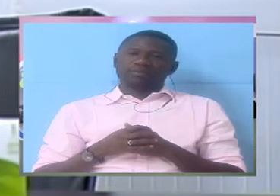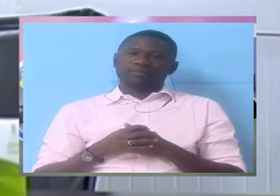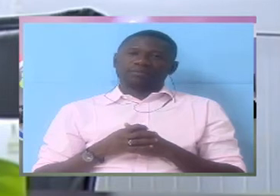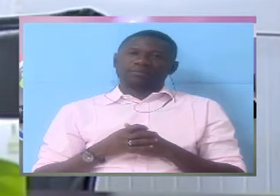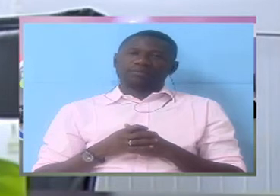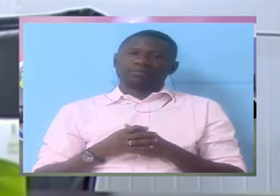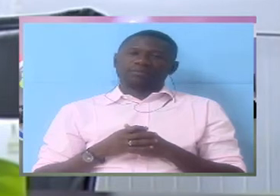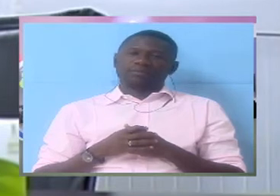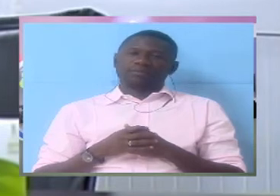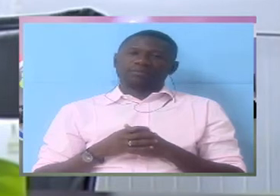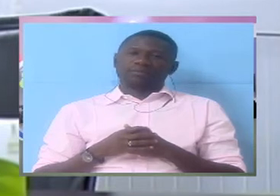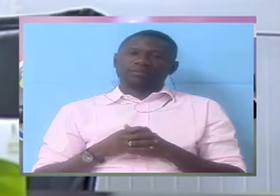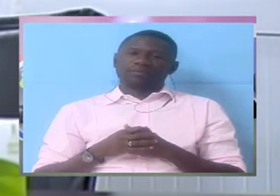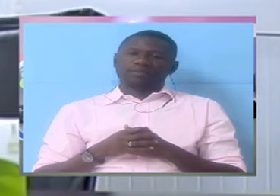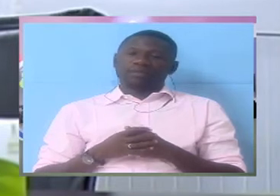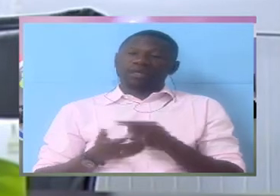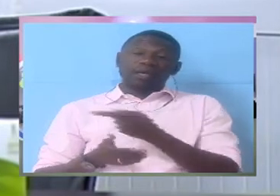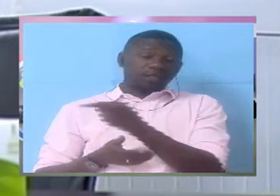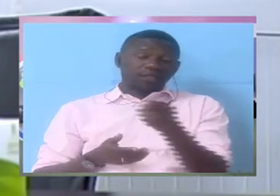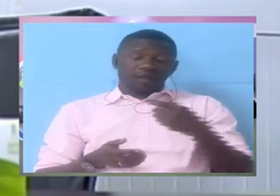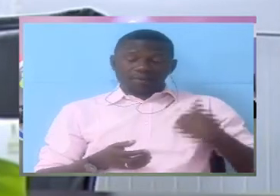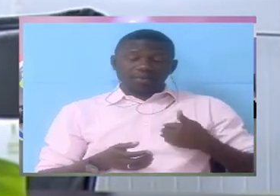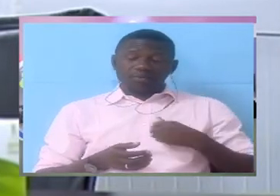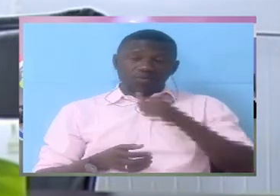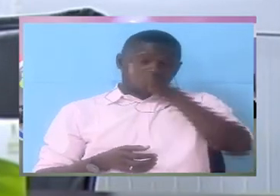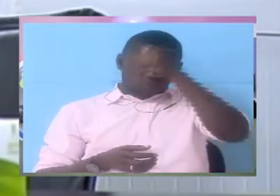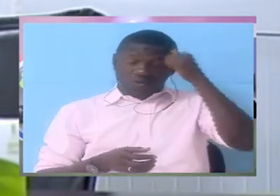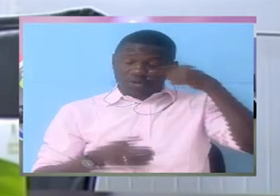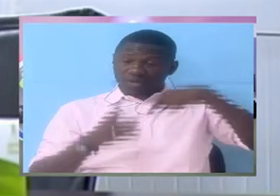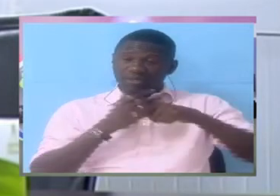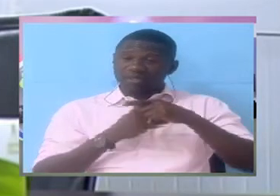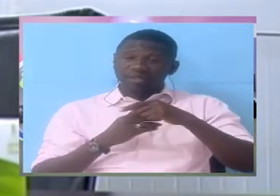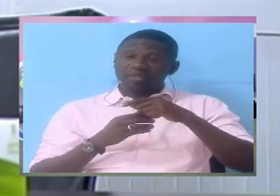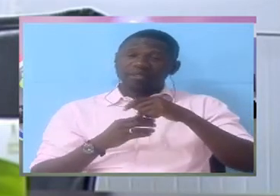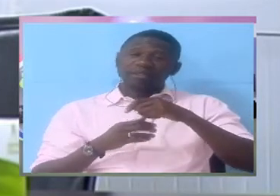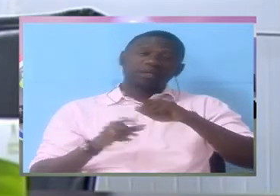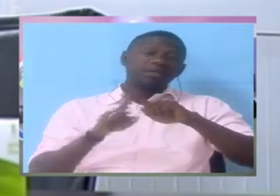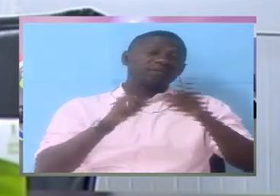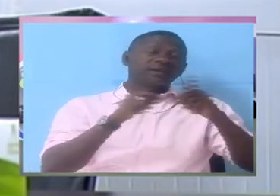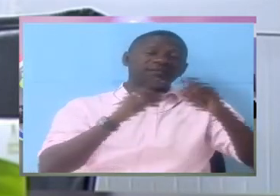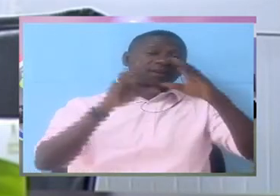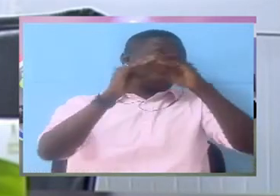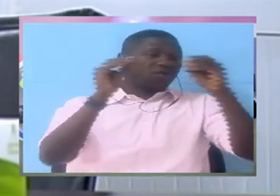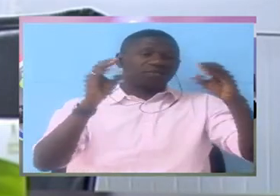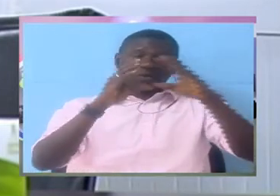people working in a department, and the department has a code of conduct.